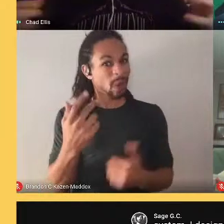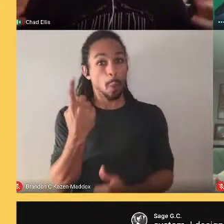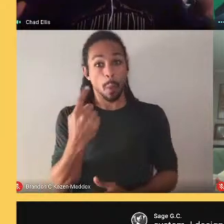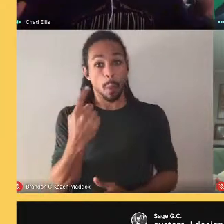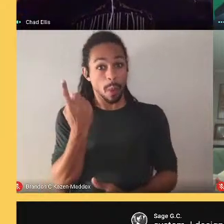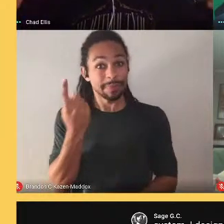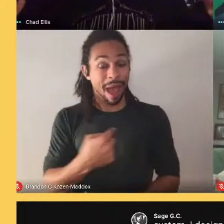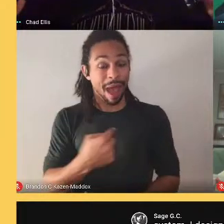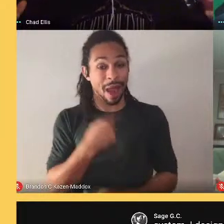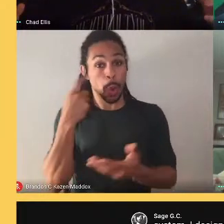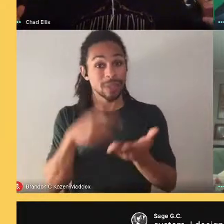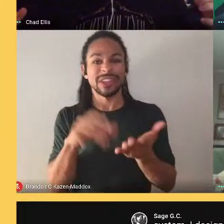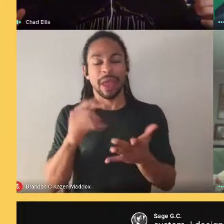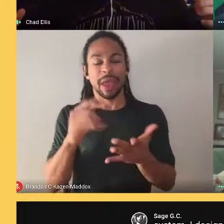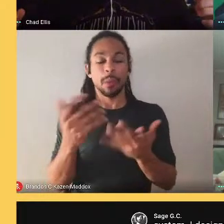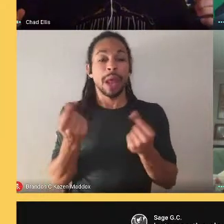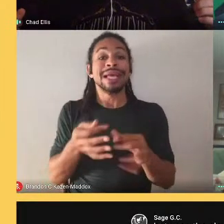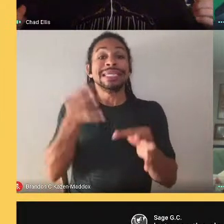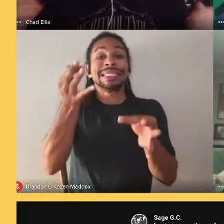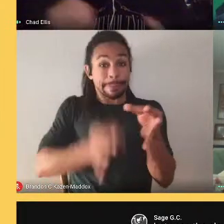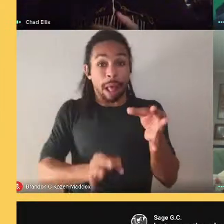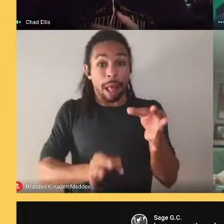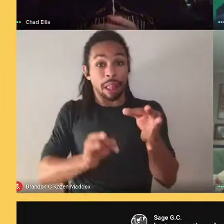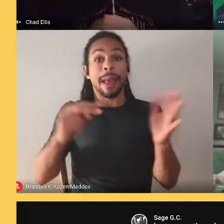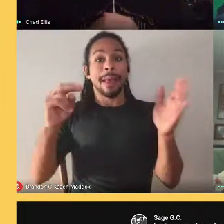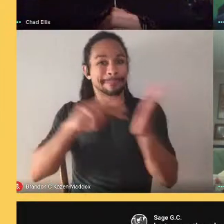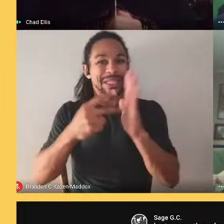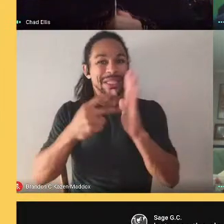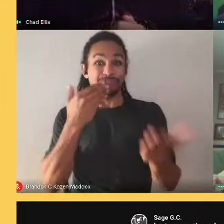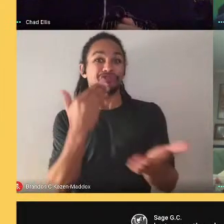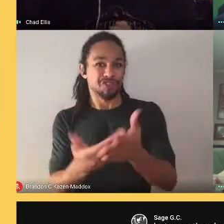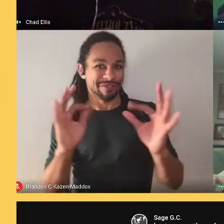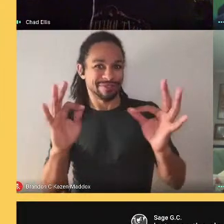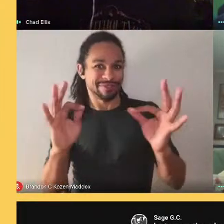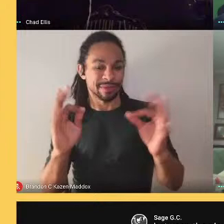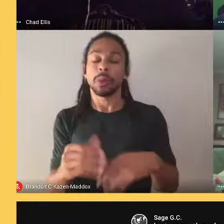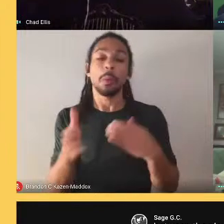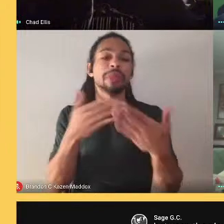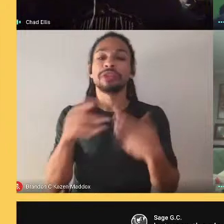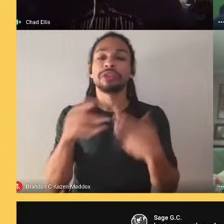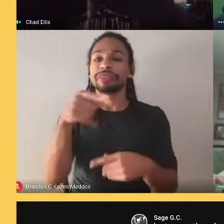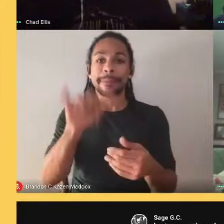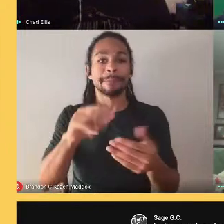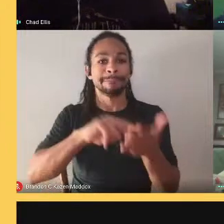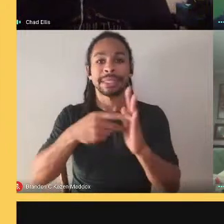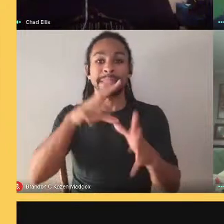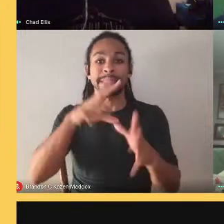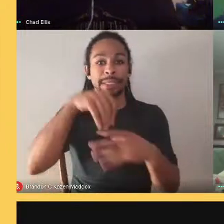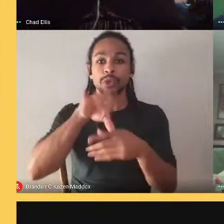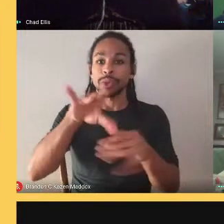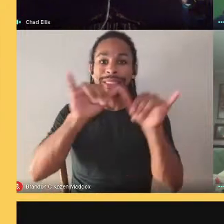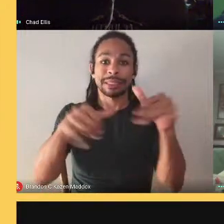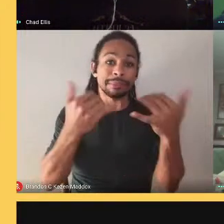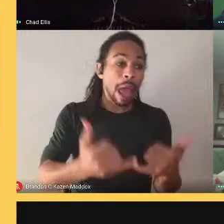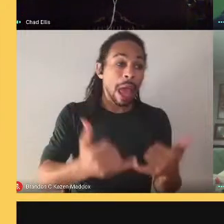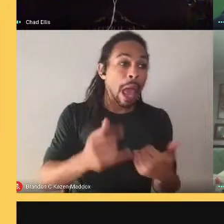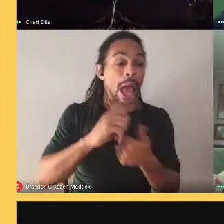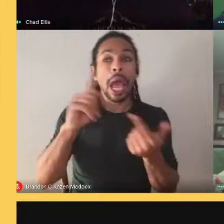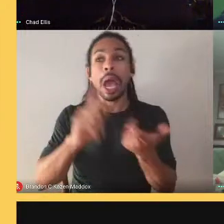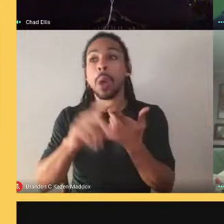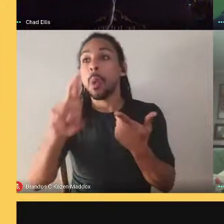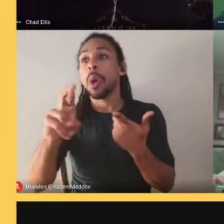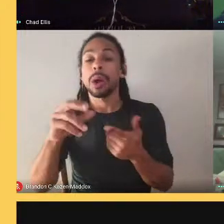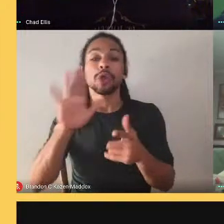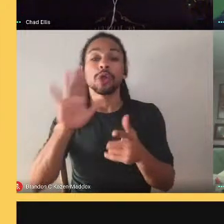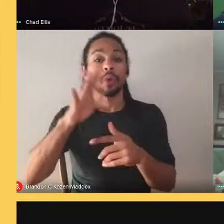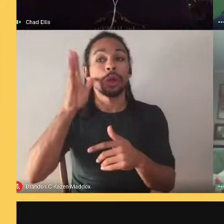good, whether that's inherent in the system you're already using. And I have some visual aids because I realize some people probably haven't played all the